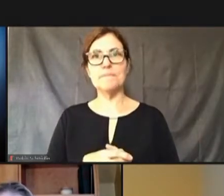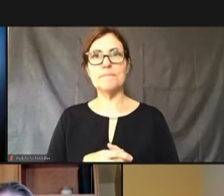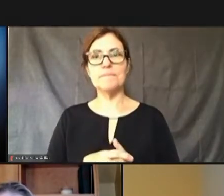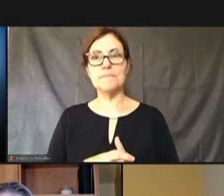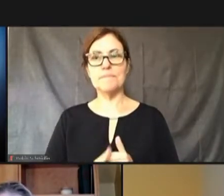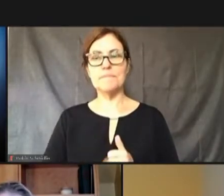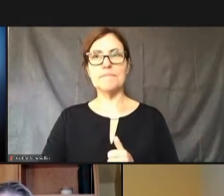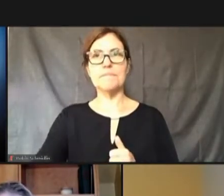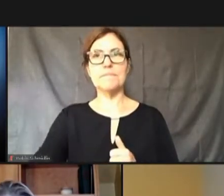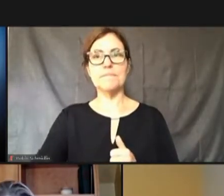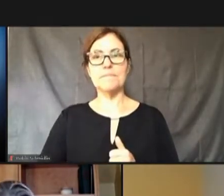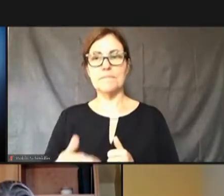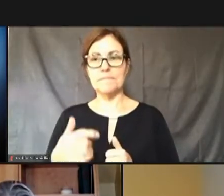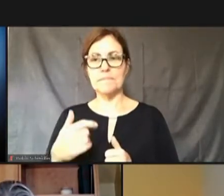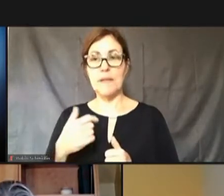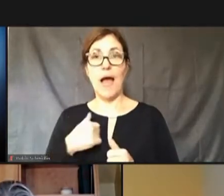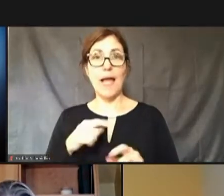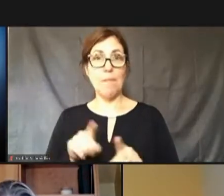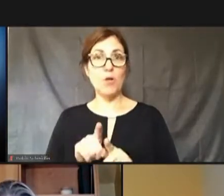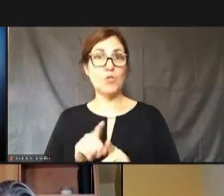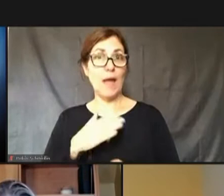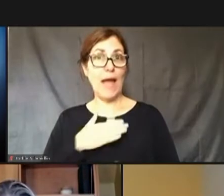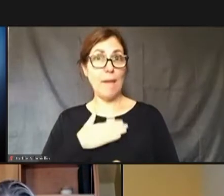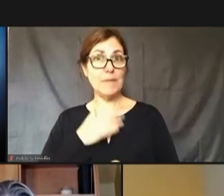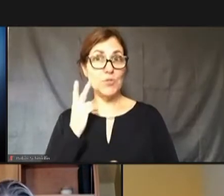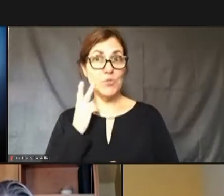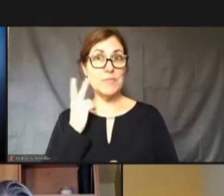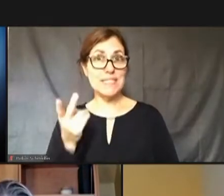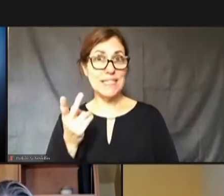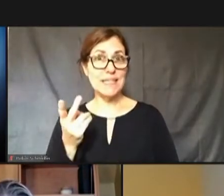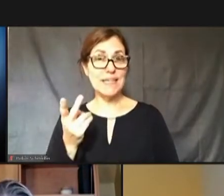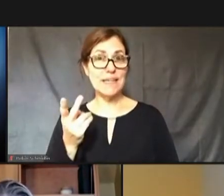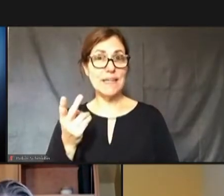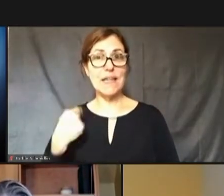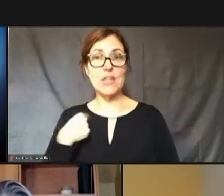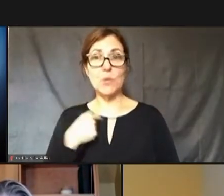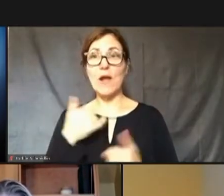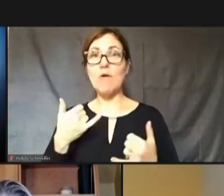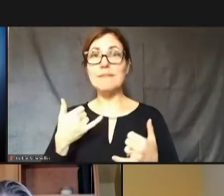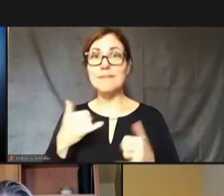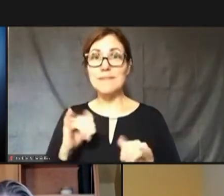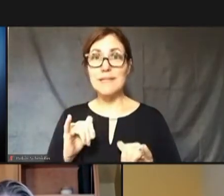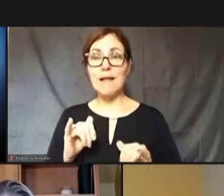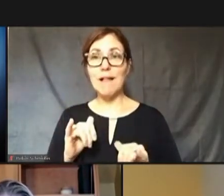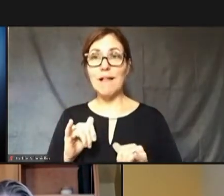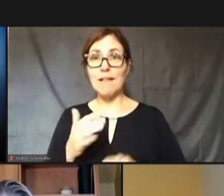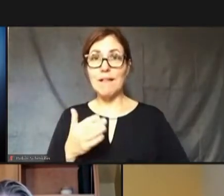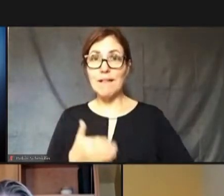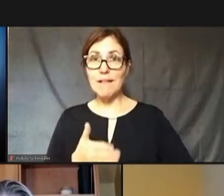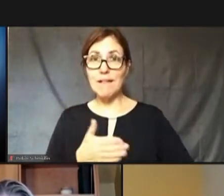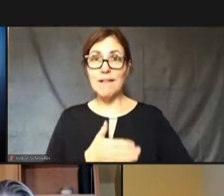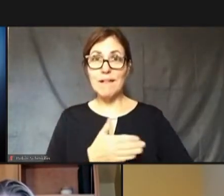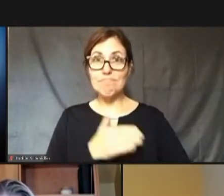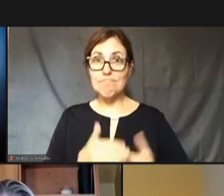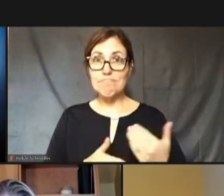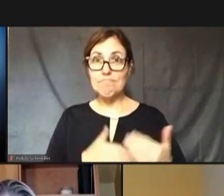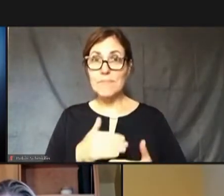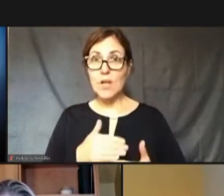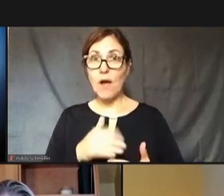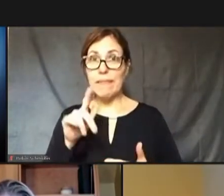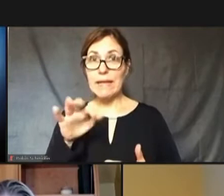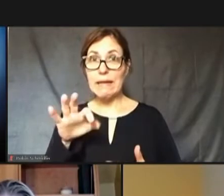I'm also happy to see that we're still making progress on the lead service lines, having lived through